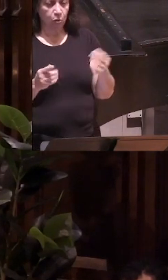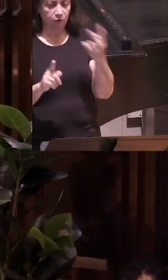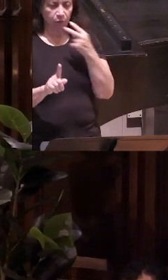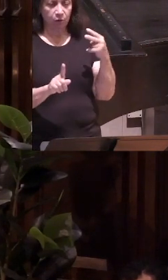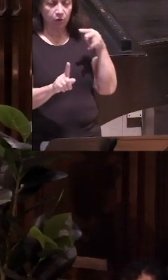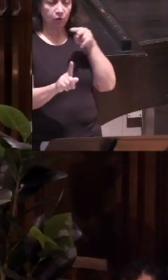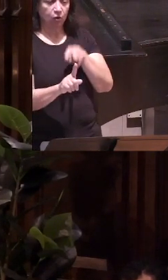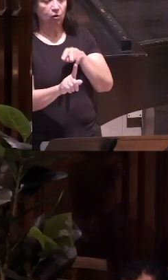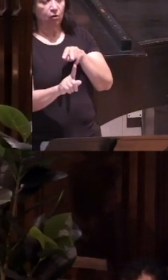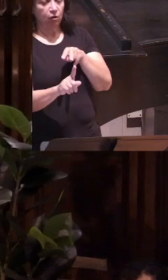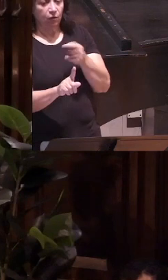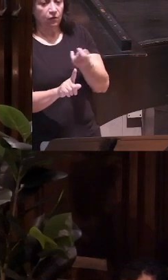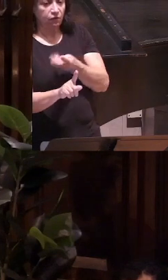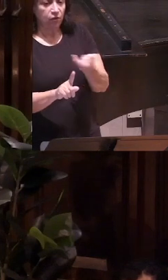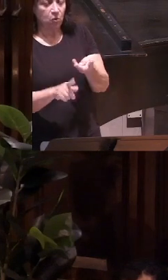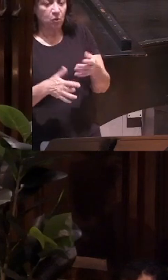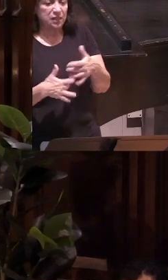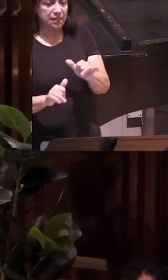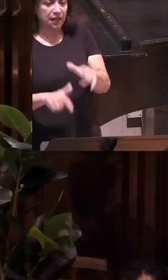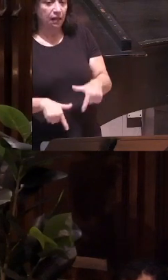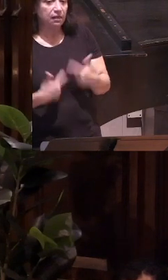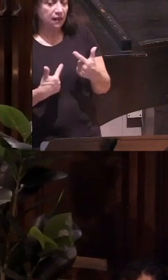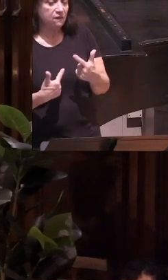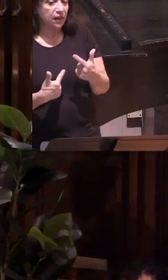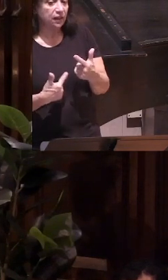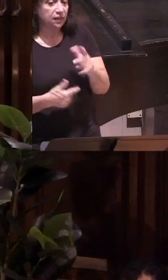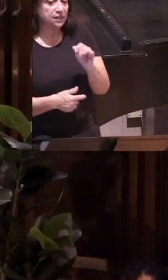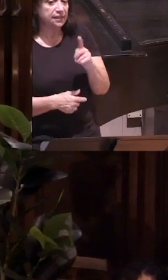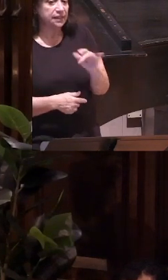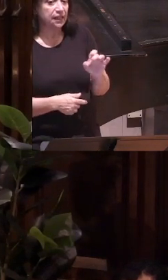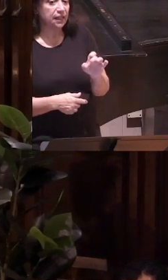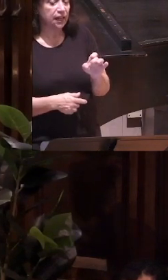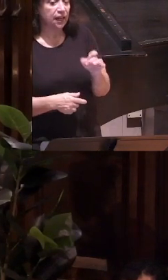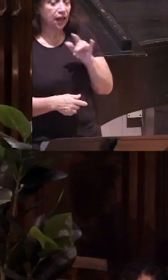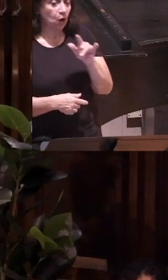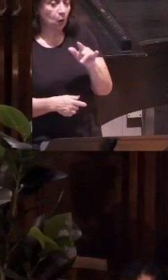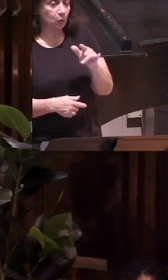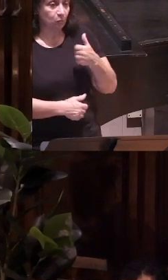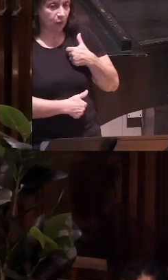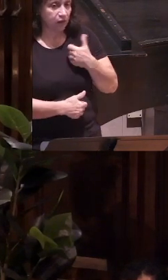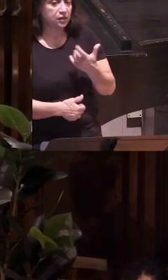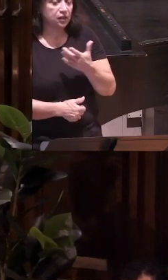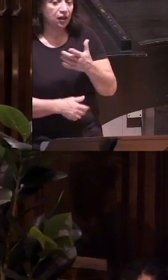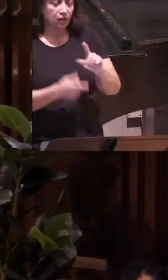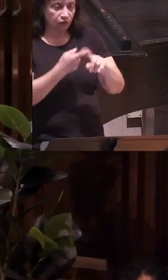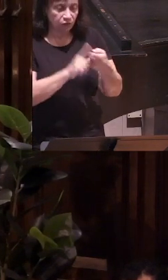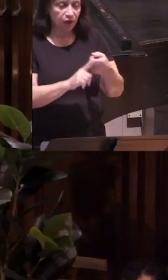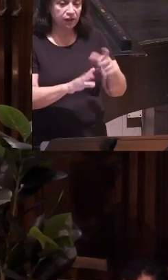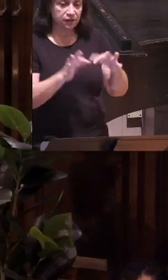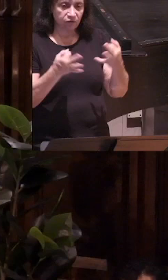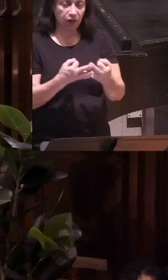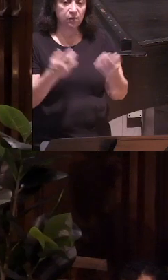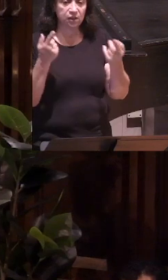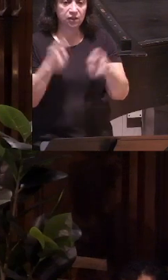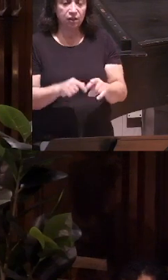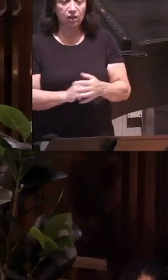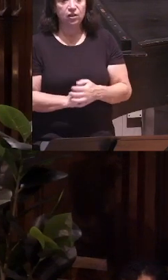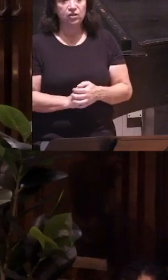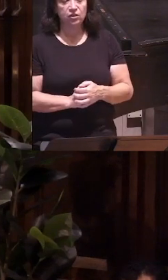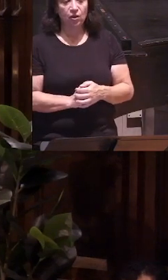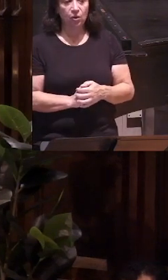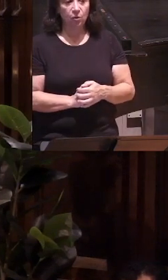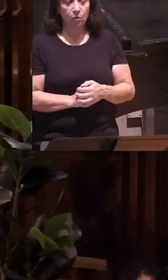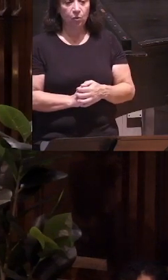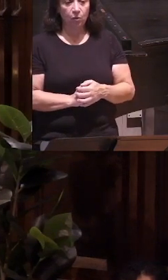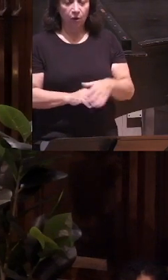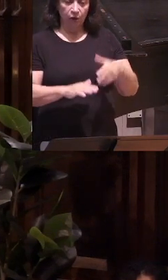few still living Tuskegee Airmen and their friends and their families. So it was a walk